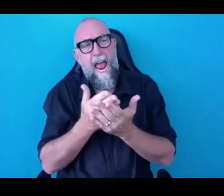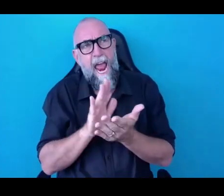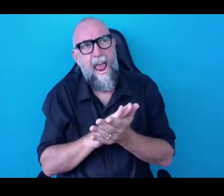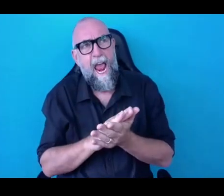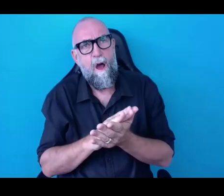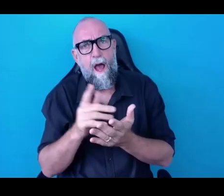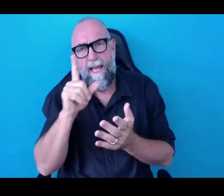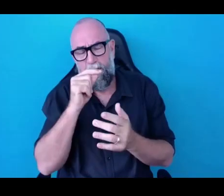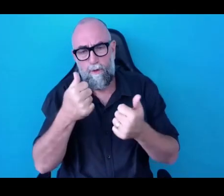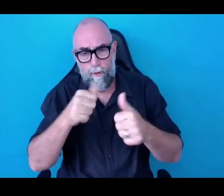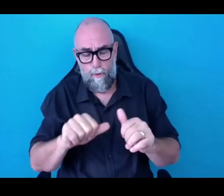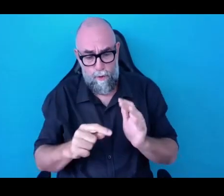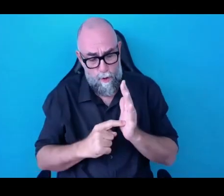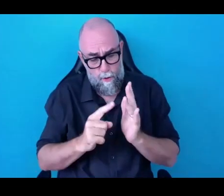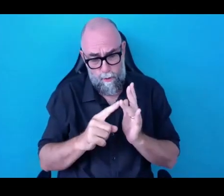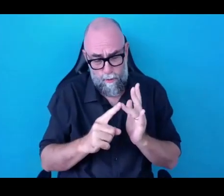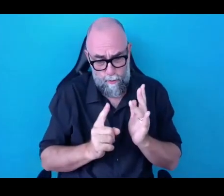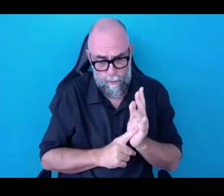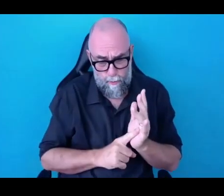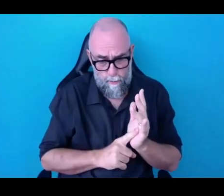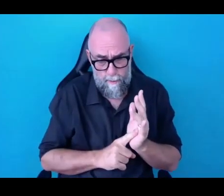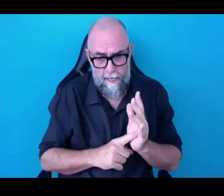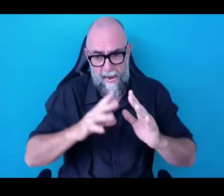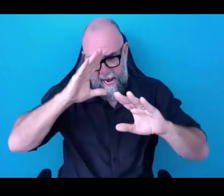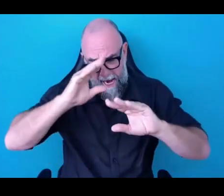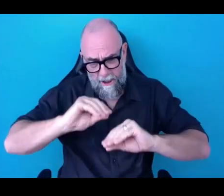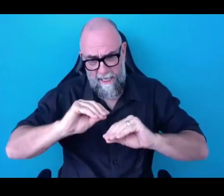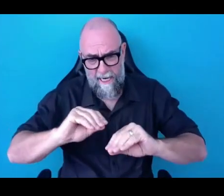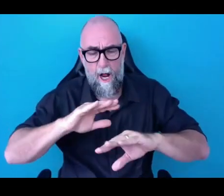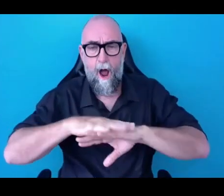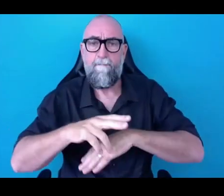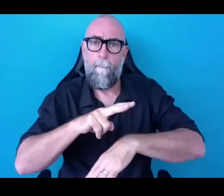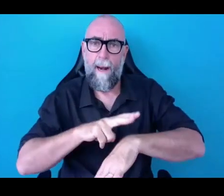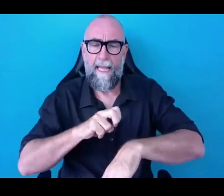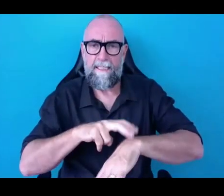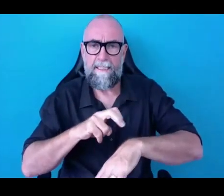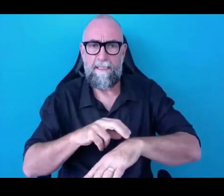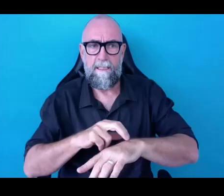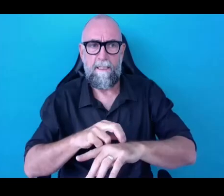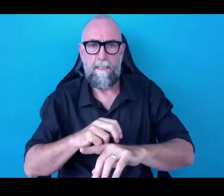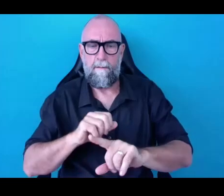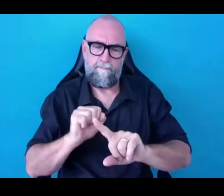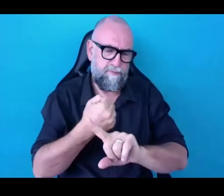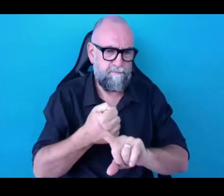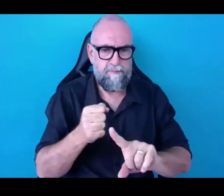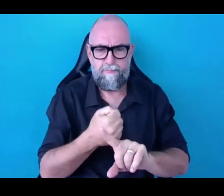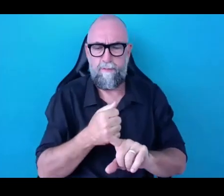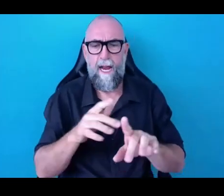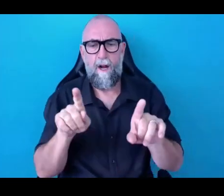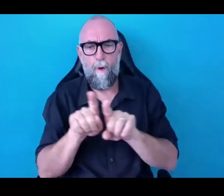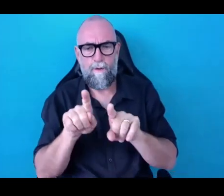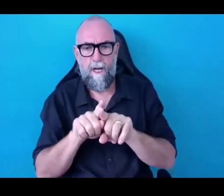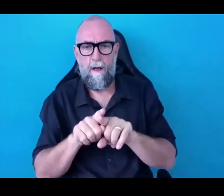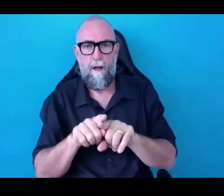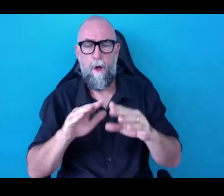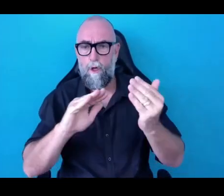police brutality divides communities and further implies racism? That is a big, big question. It is.